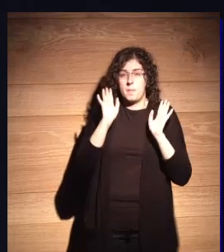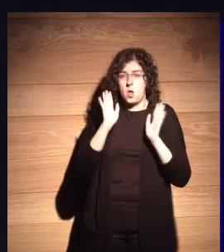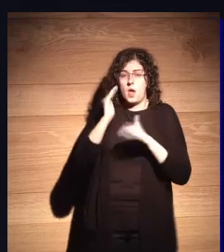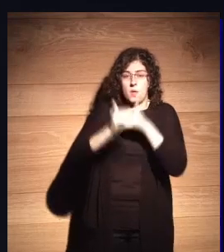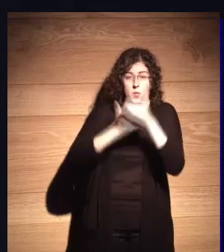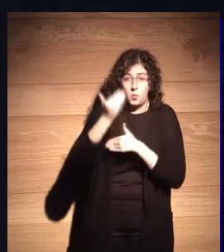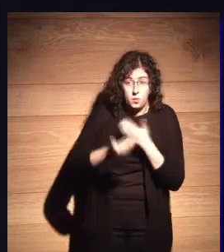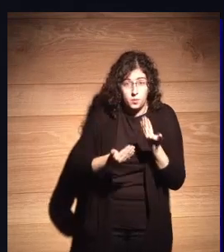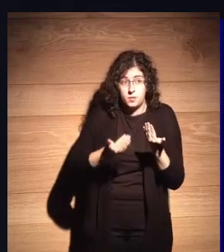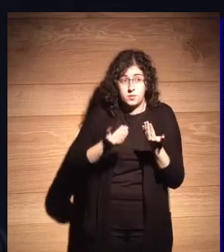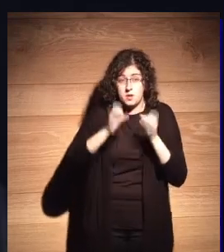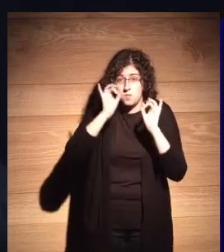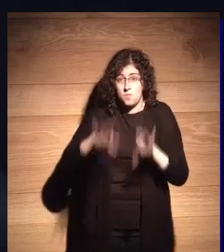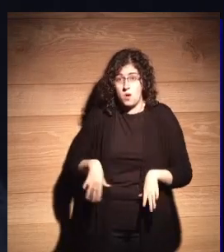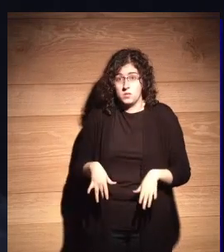the end.